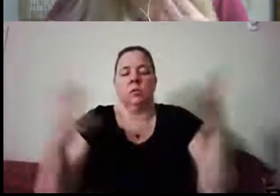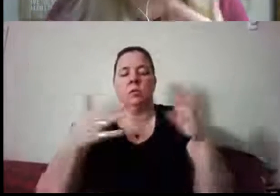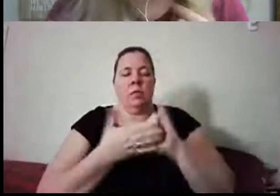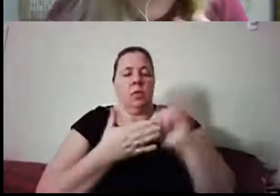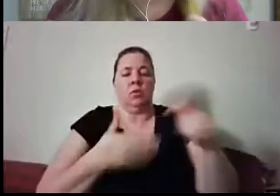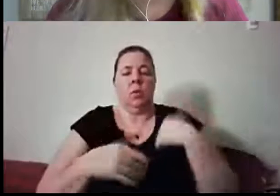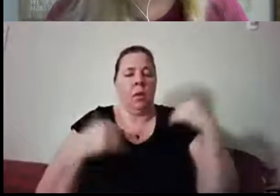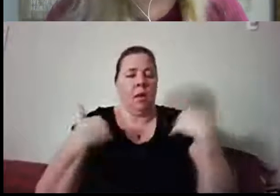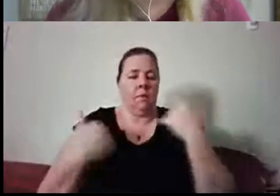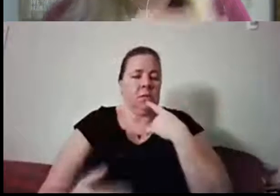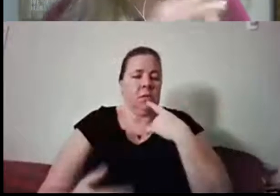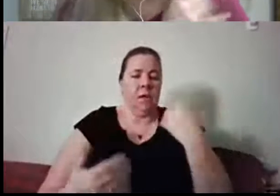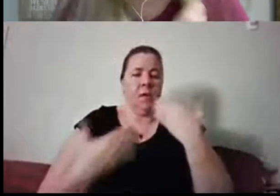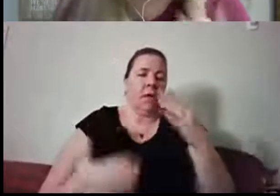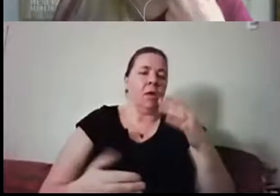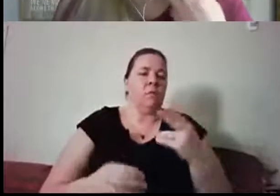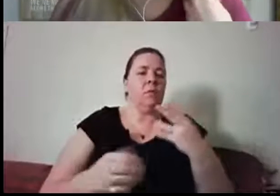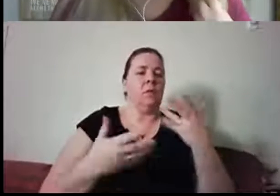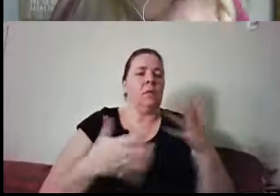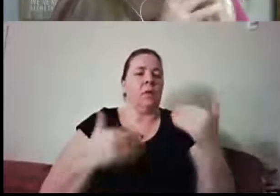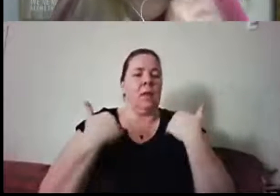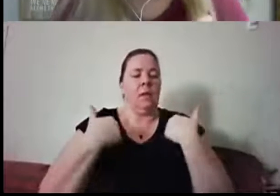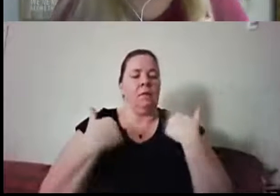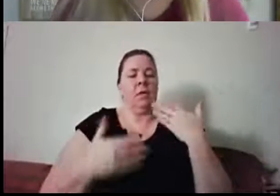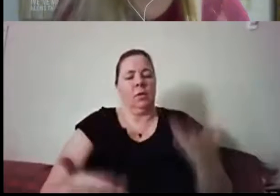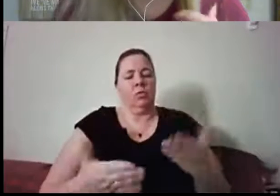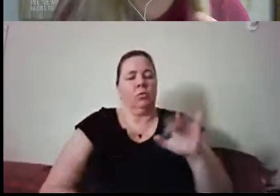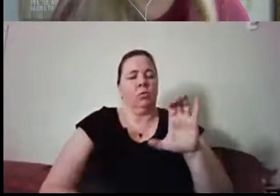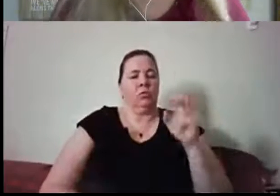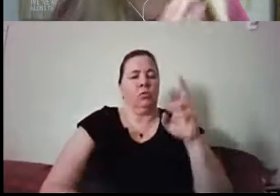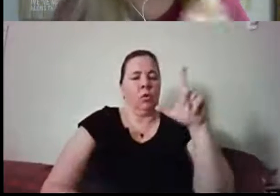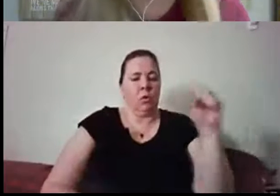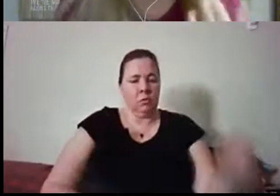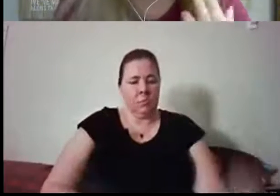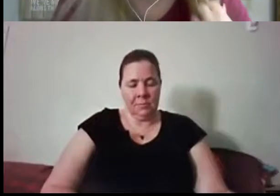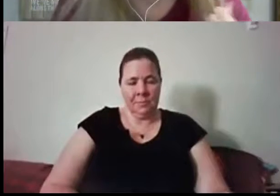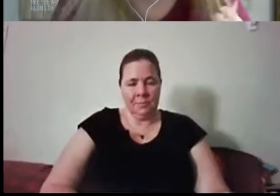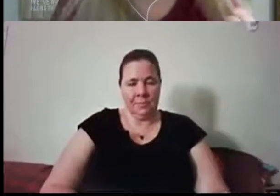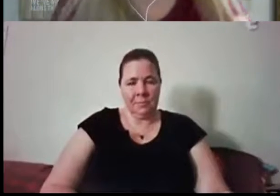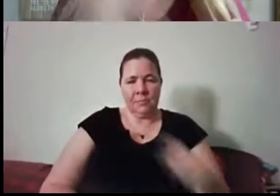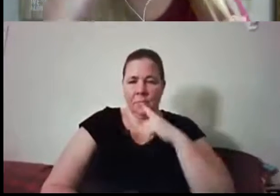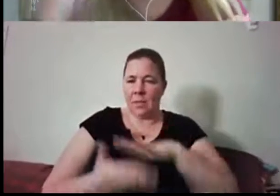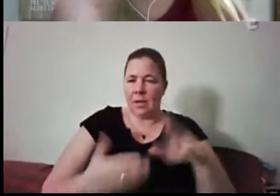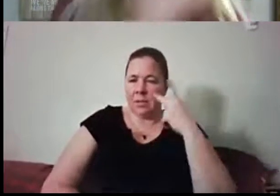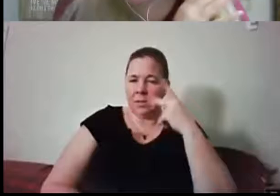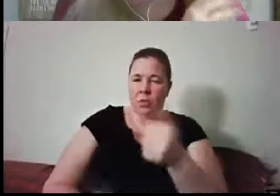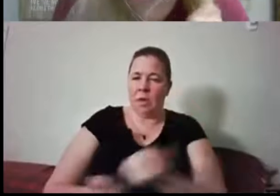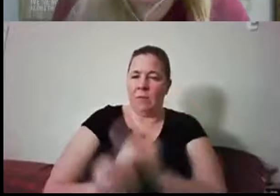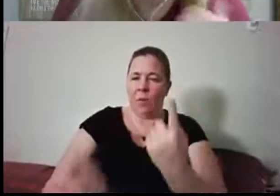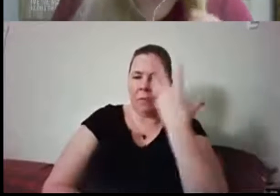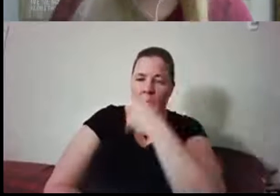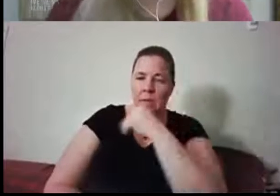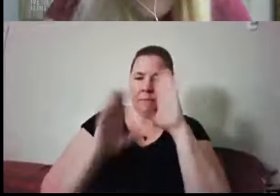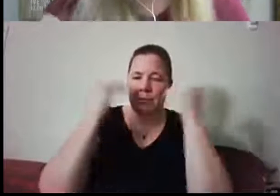say, brother. Thanks for having me on, Charles. Thanks, man. We appreciate your Great. wisdom. It's so nice to see you everywhere with your beautiful